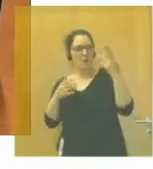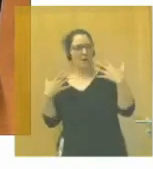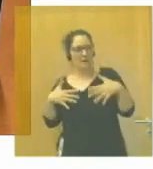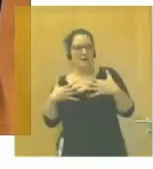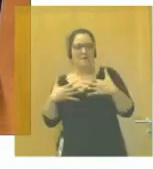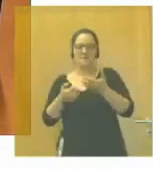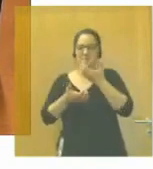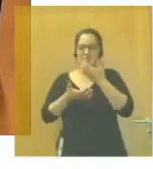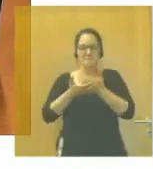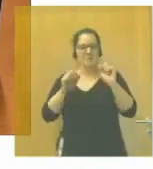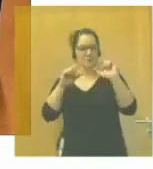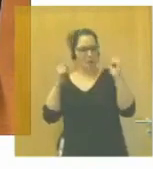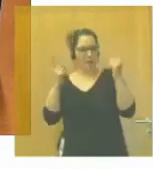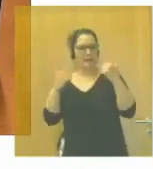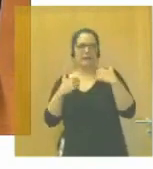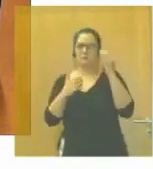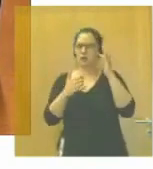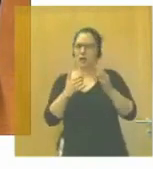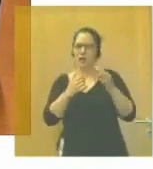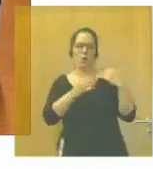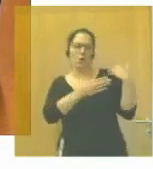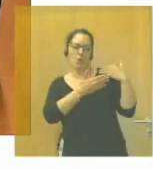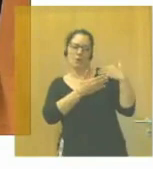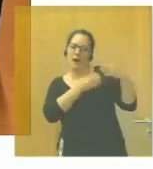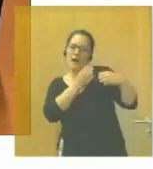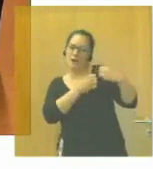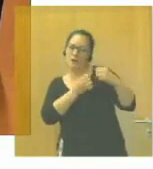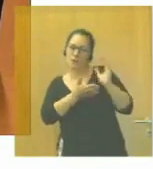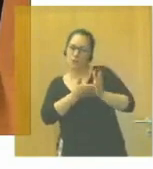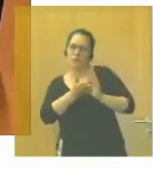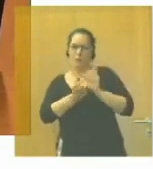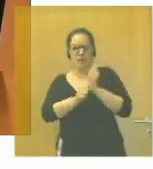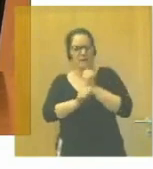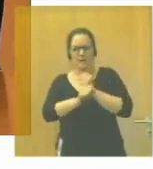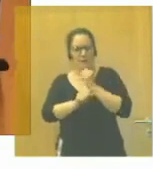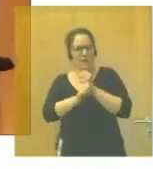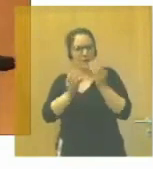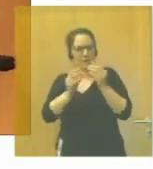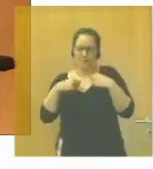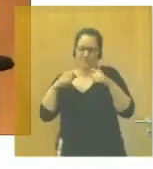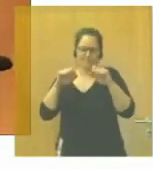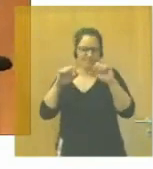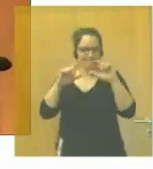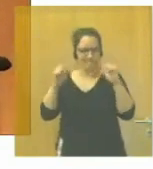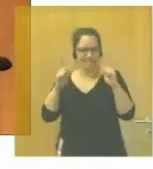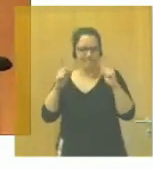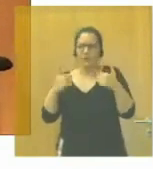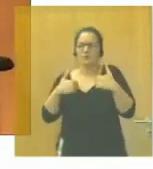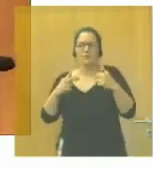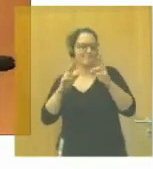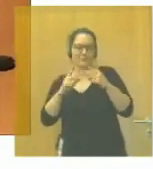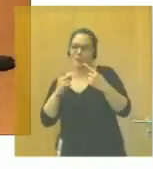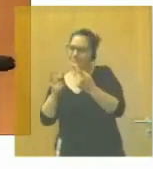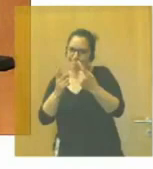it's incredibly impressive. So I look forward to learning more. I work for the Education Development Center. It's a